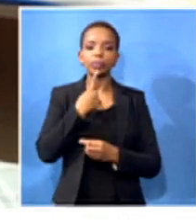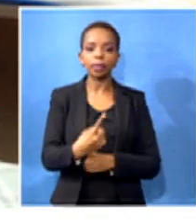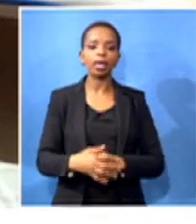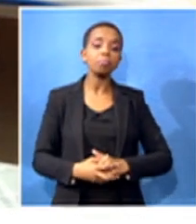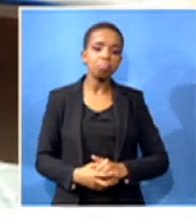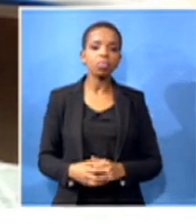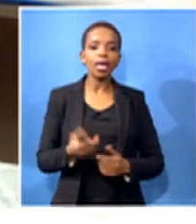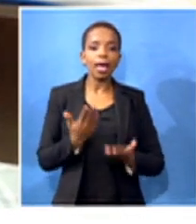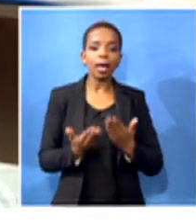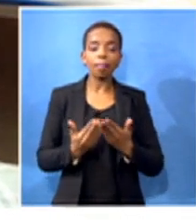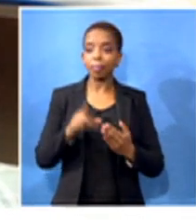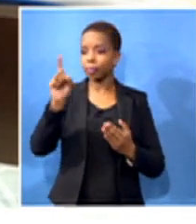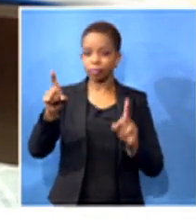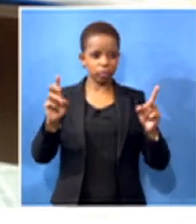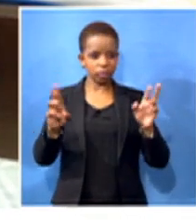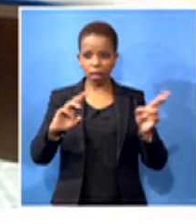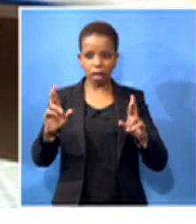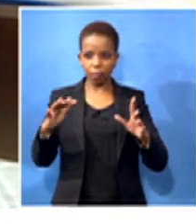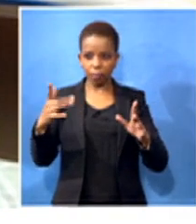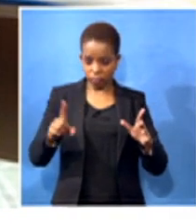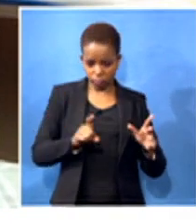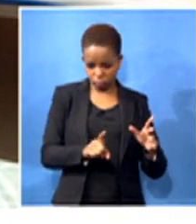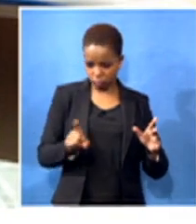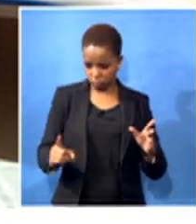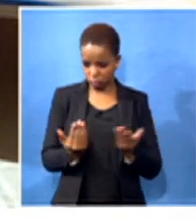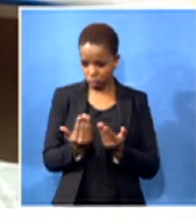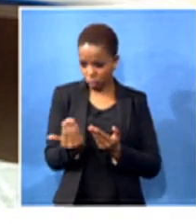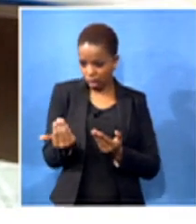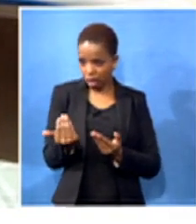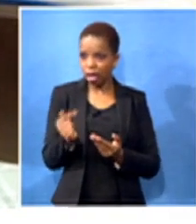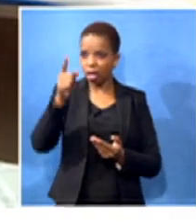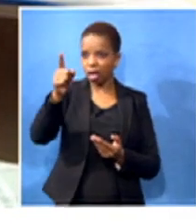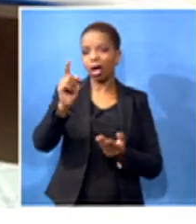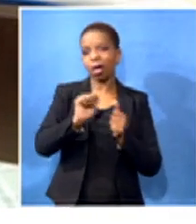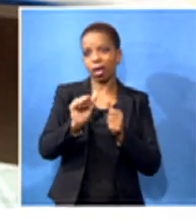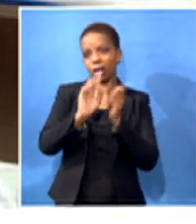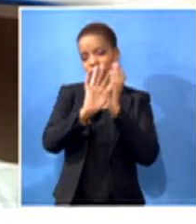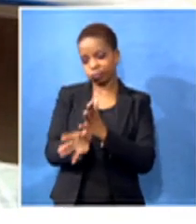nearby schools, if possible, and if this floor space allows, so that they can also start benefiting from